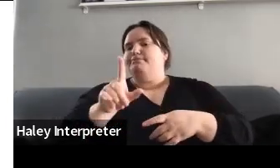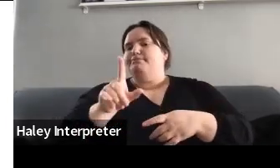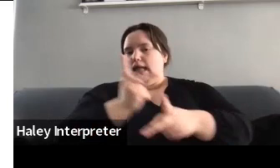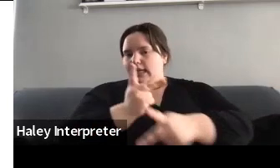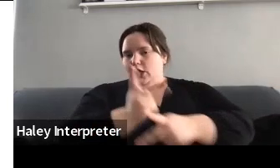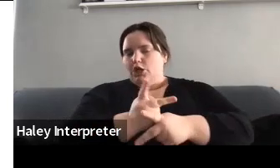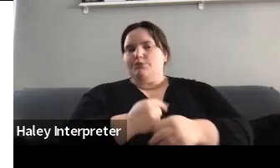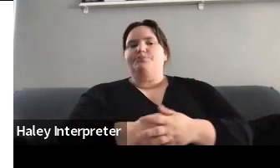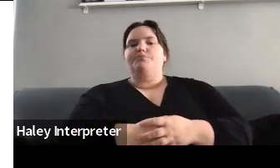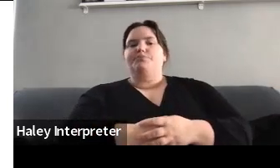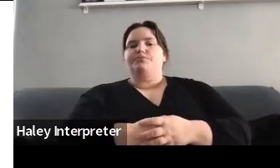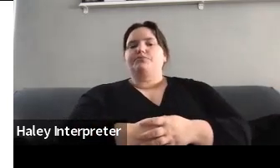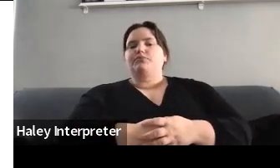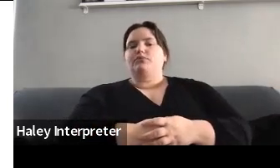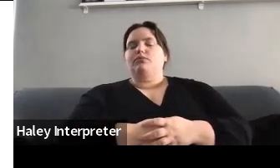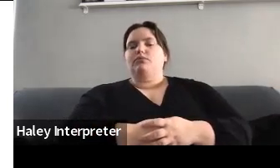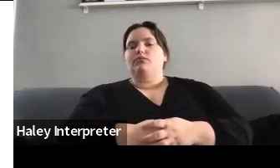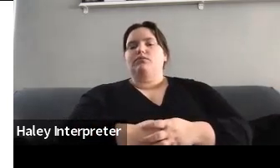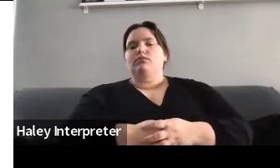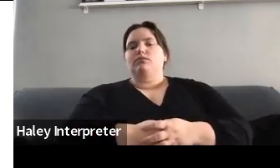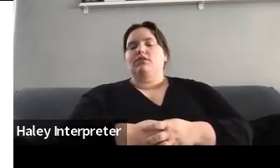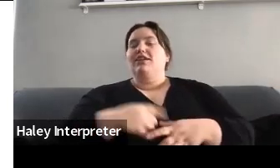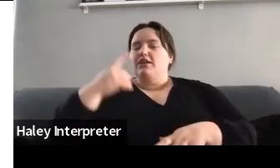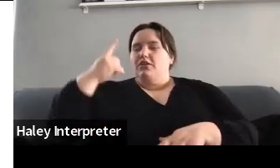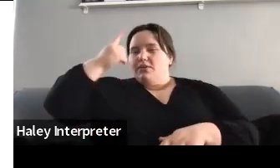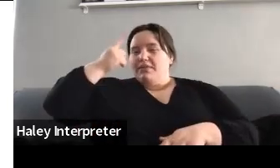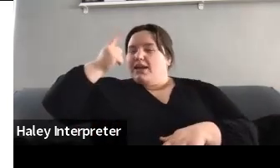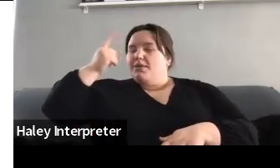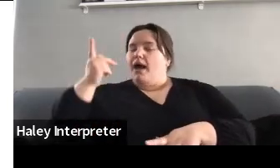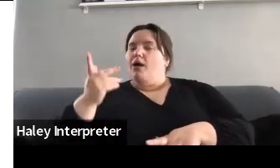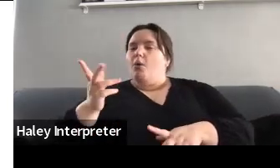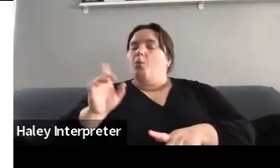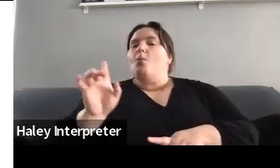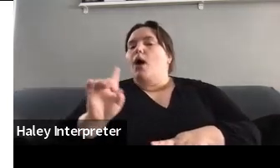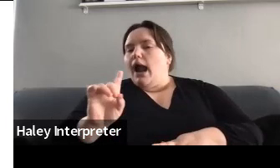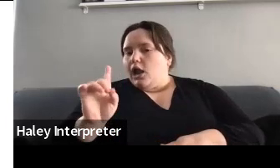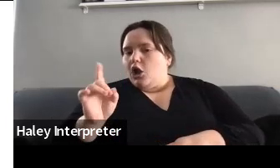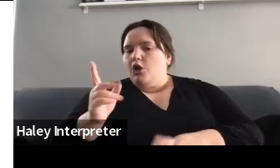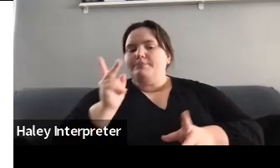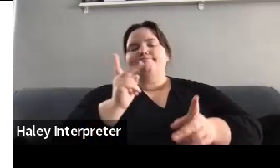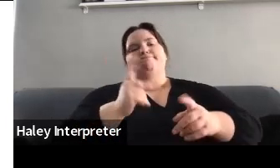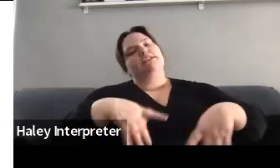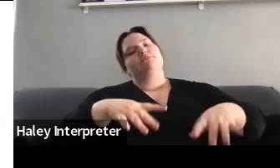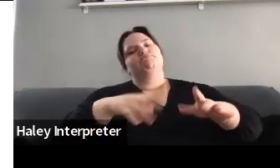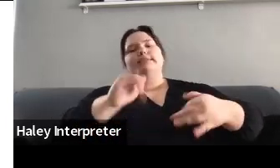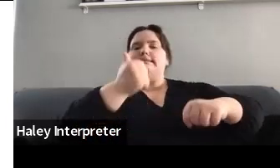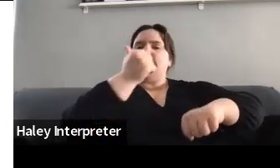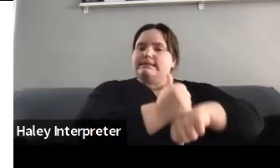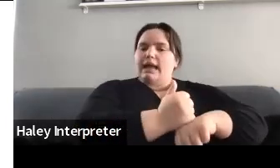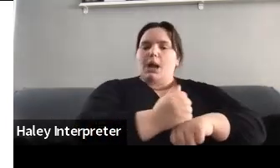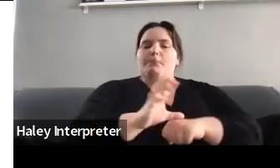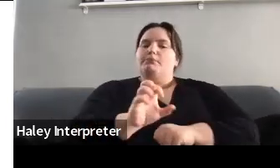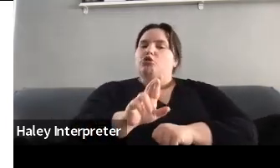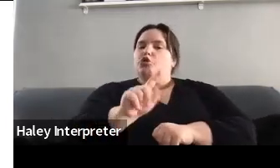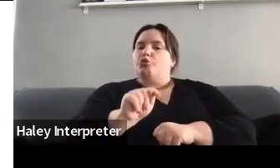is think about the location of where you may be keeping a tank, a cage, a crate, or any equipment